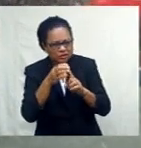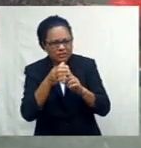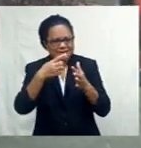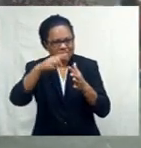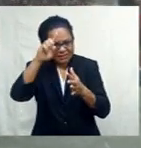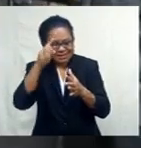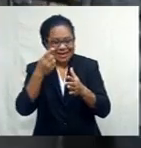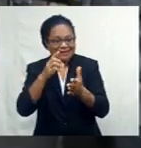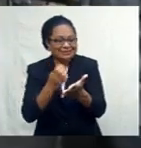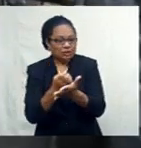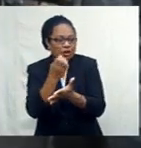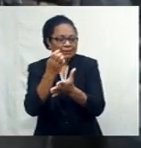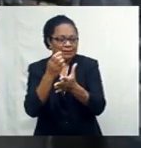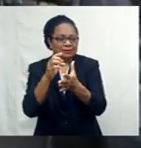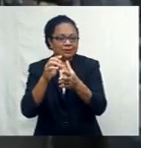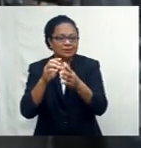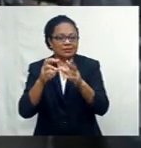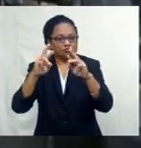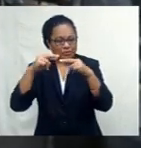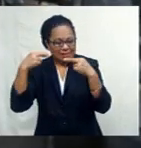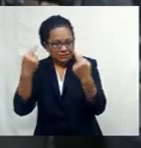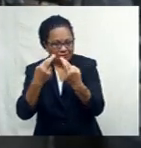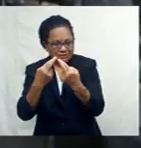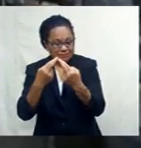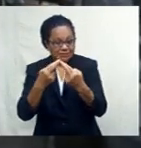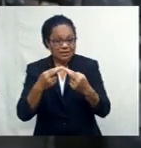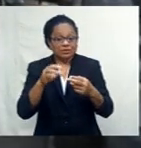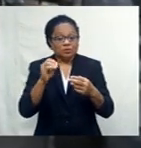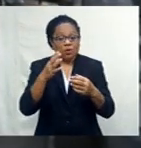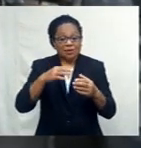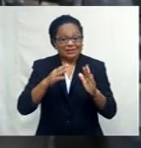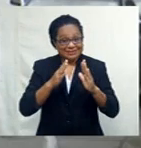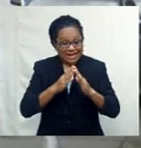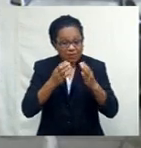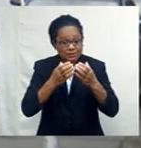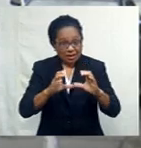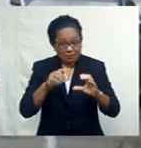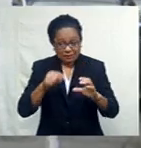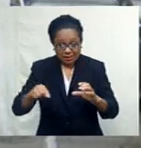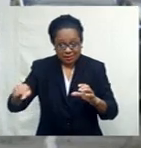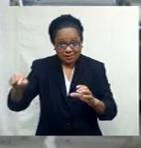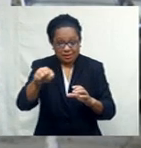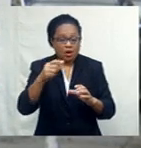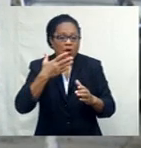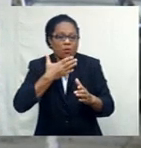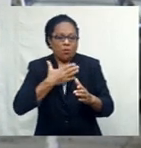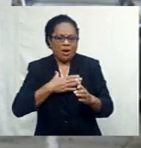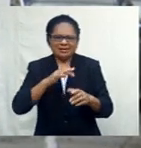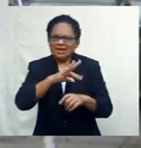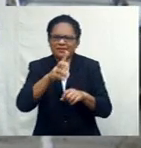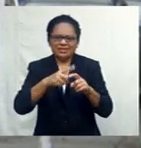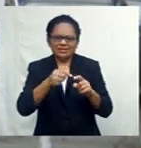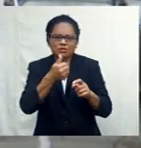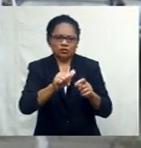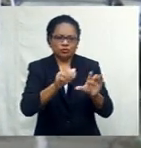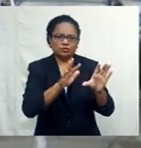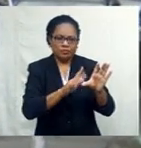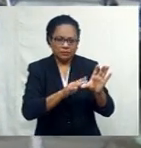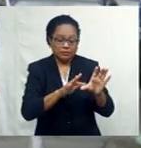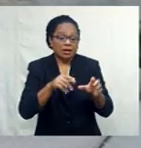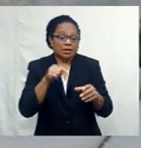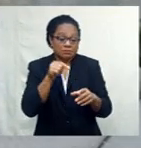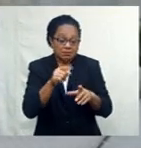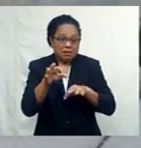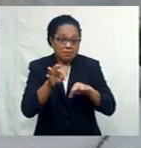economic relationships. Kumar says municipal councils in Fiji are moving towards digitization and are working to develop more facilities.